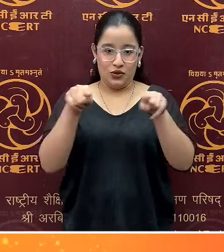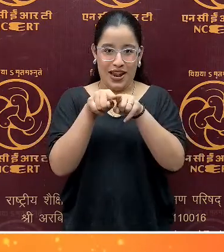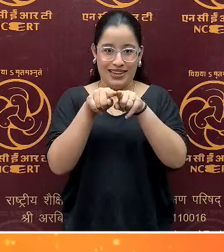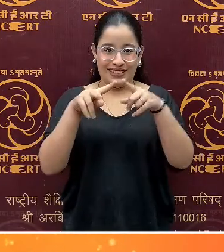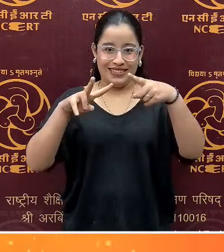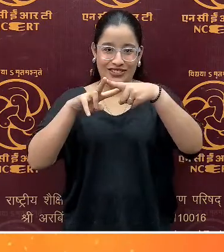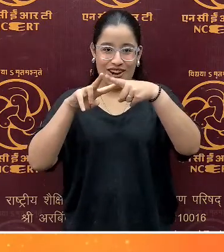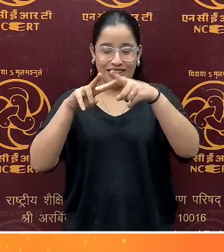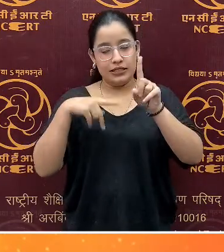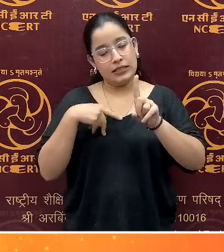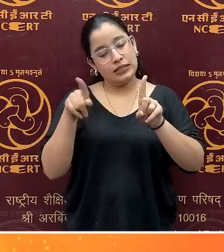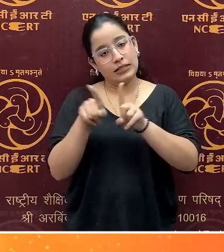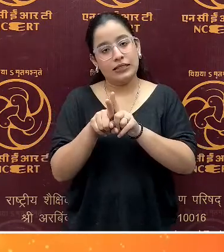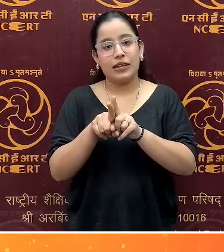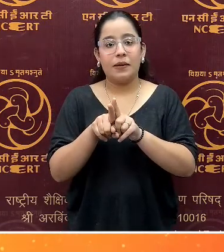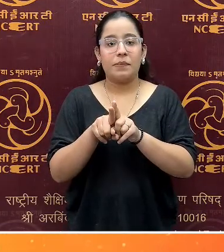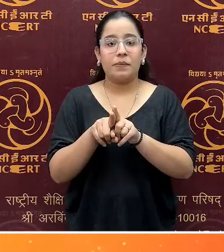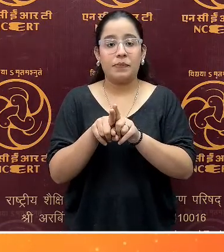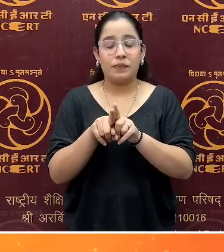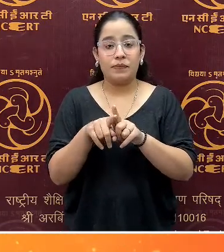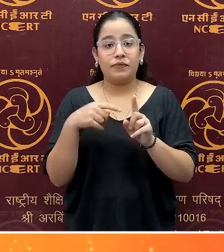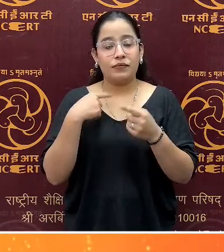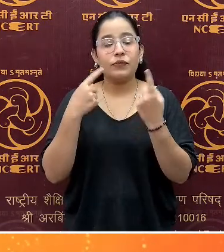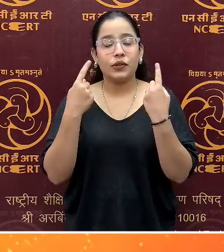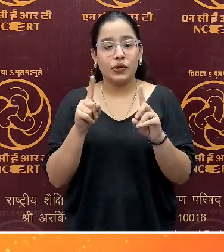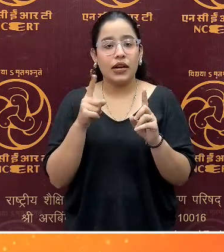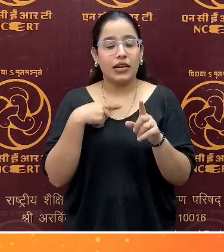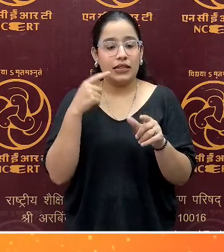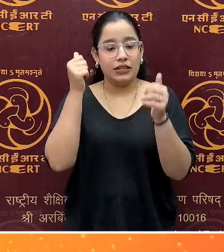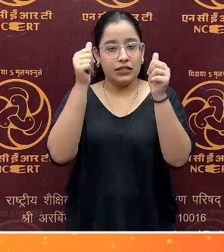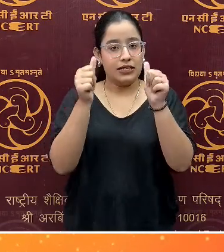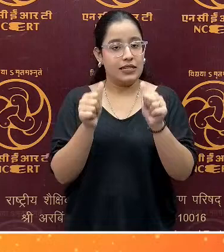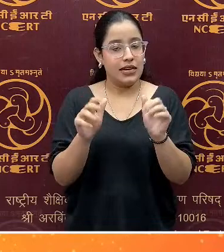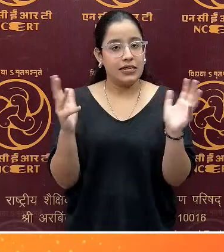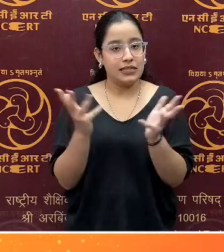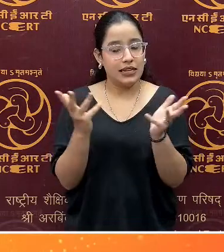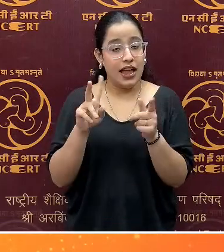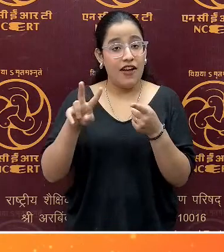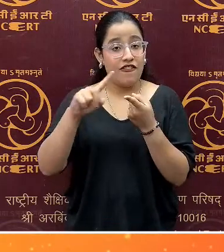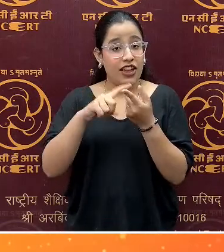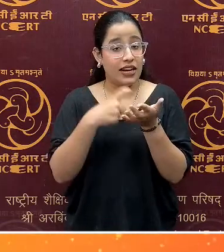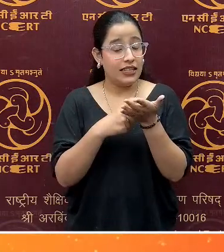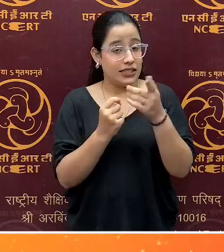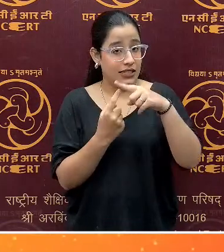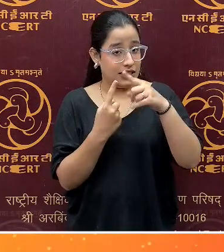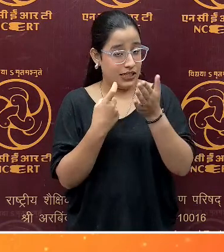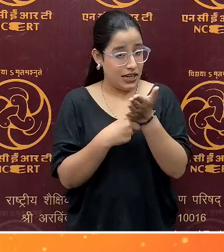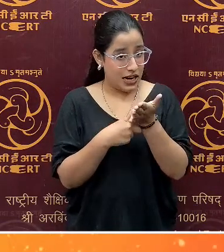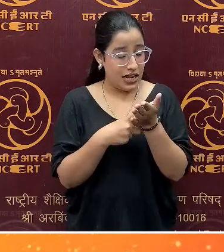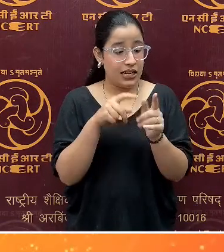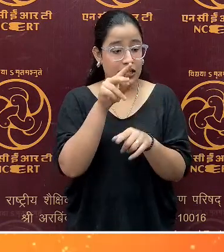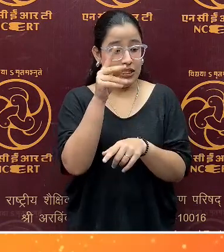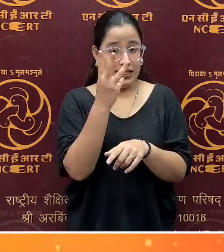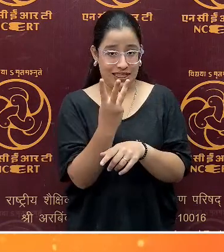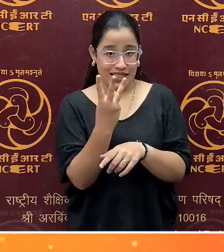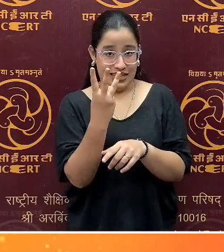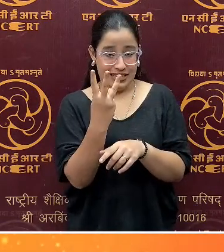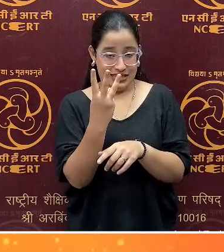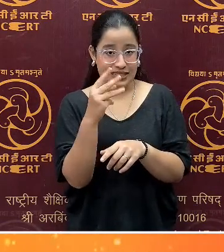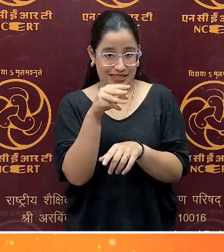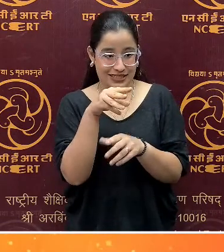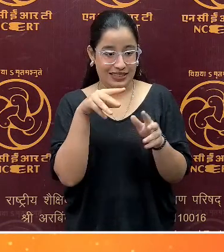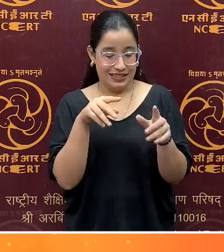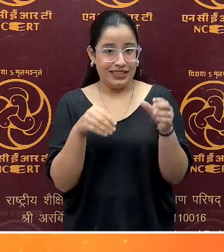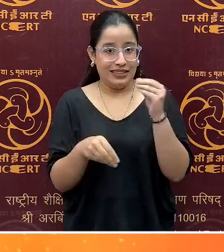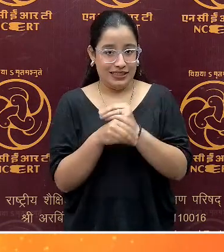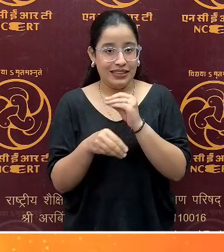a triangle. Right. Hence, we have this result as the vector sum of the three, if